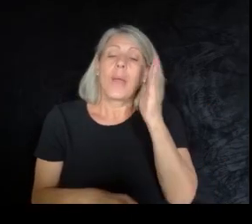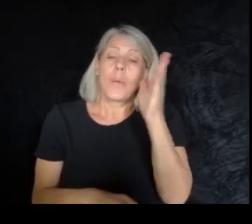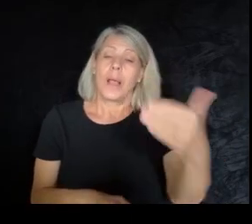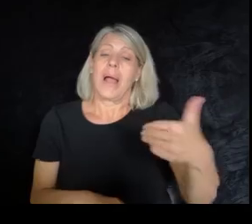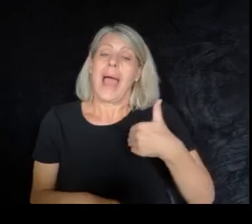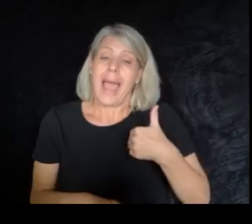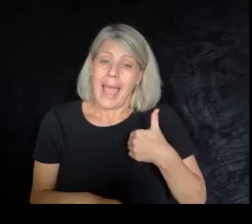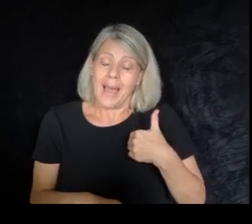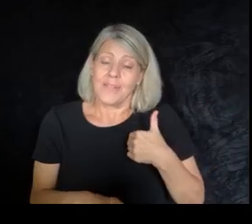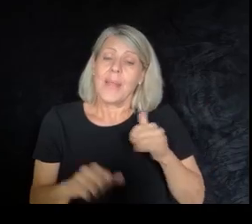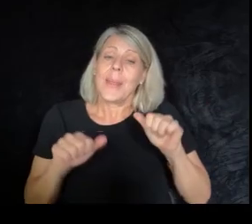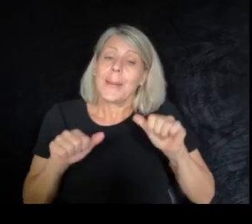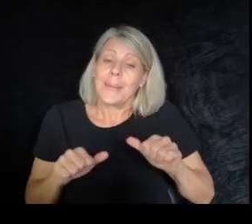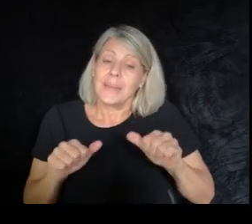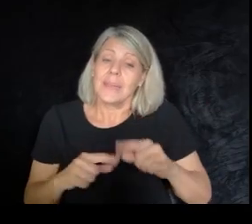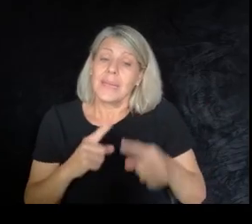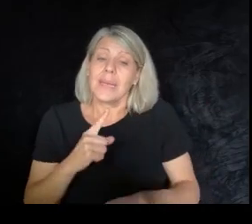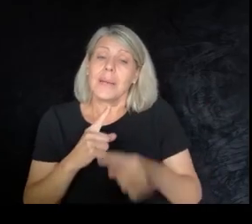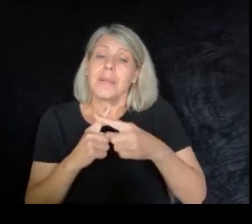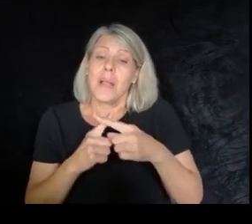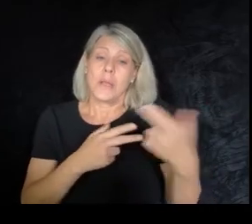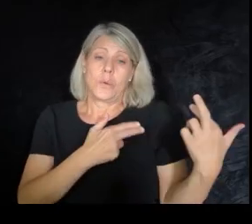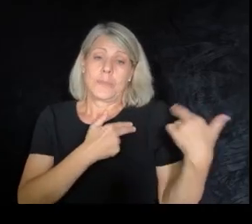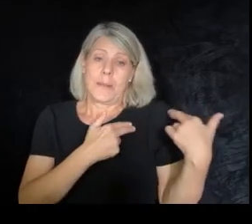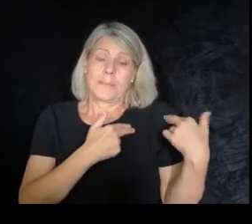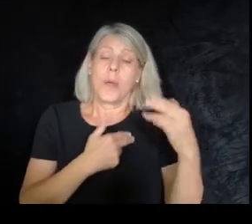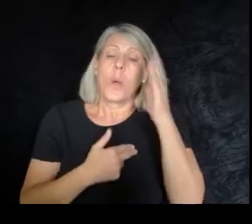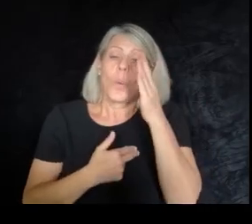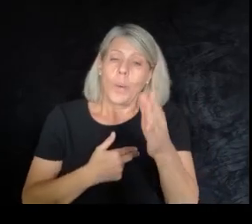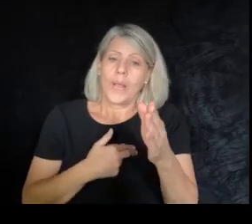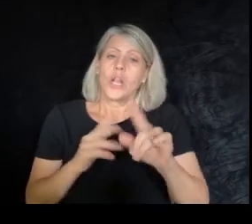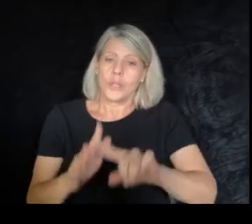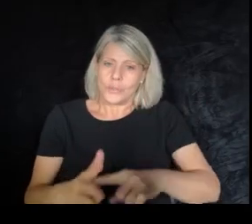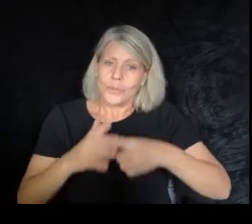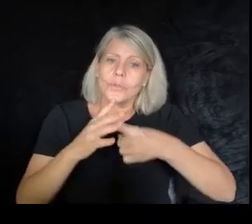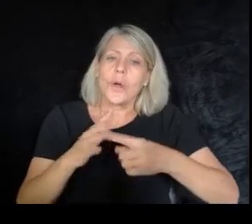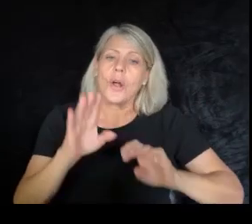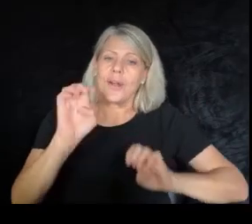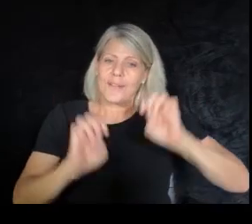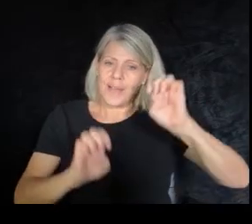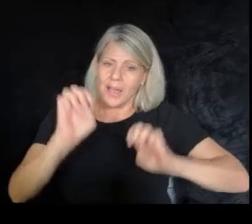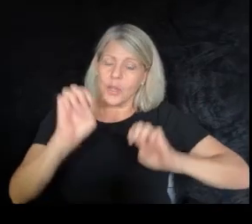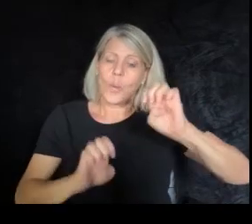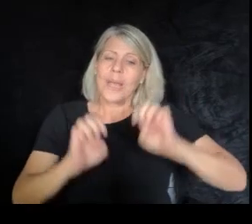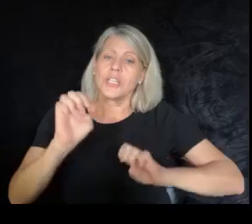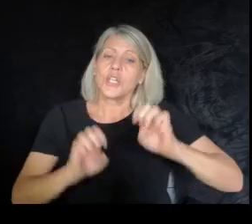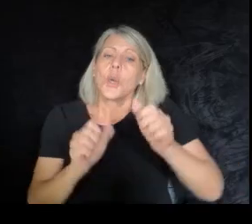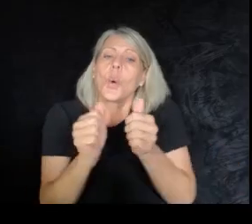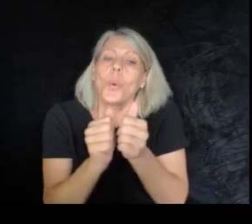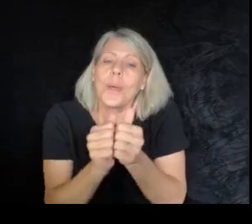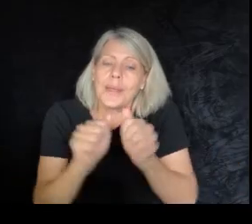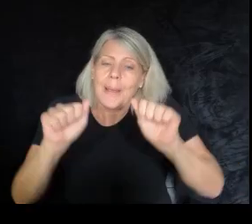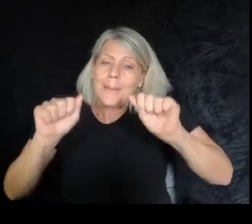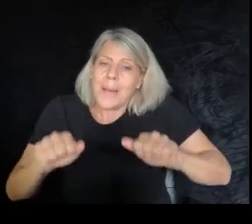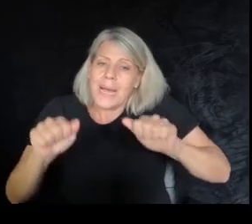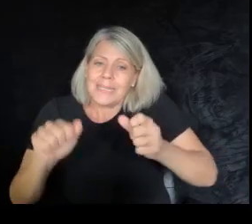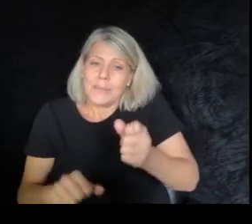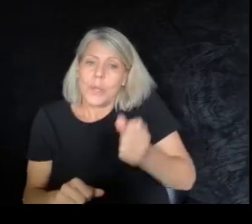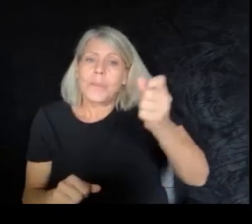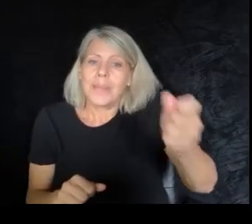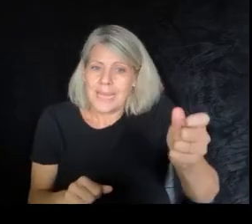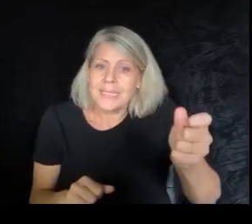ability and responsibility to begin evaluation and potential placement within